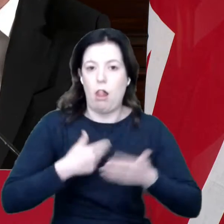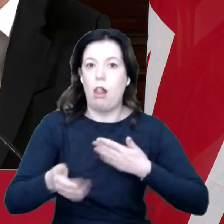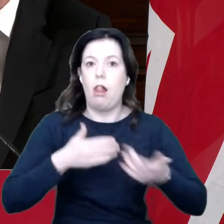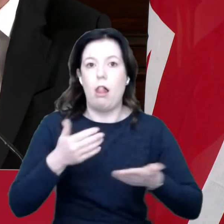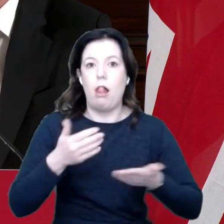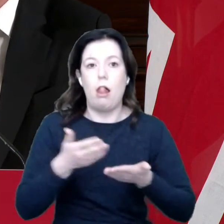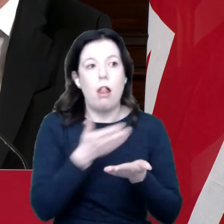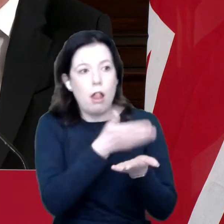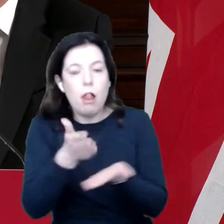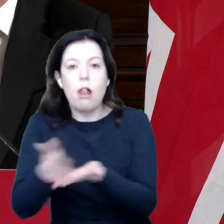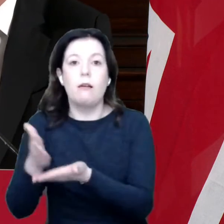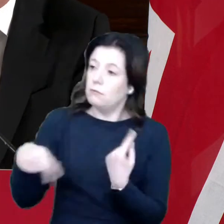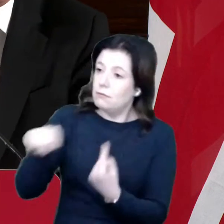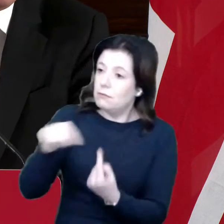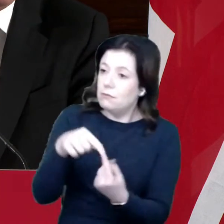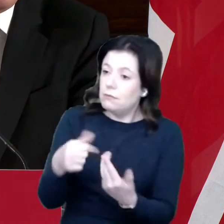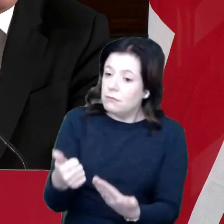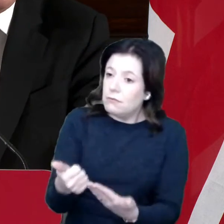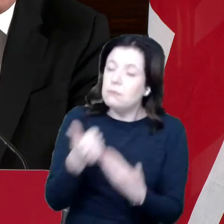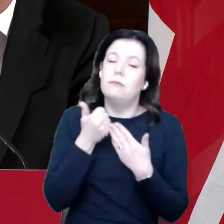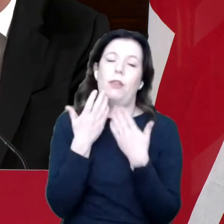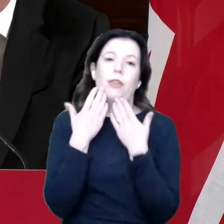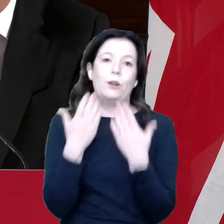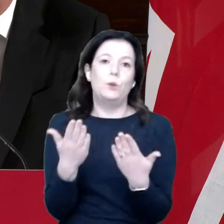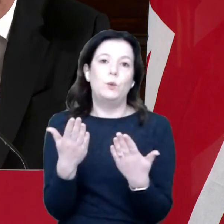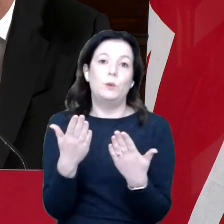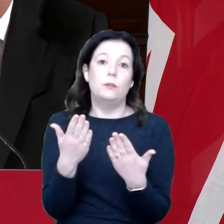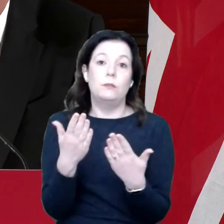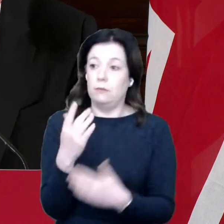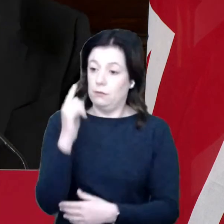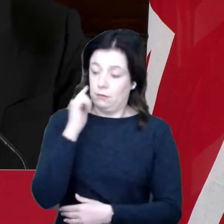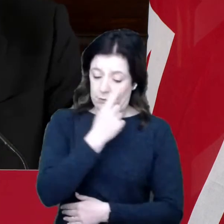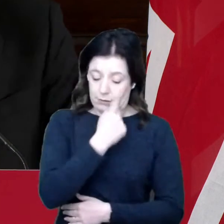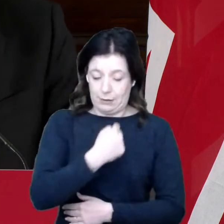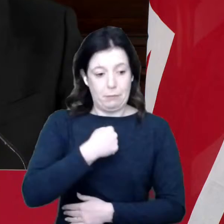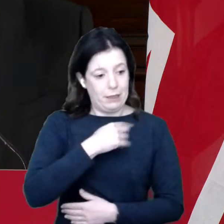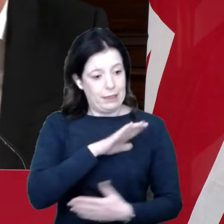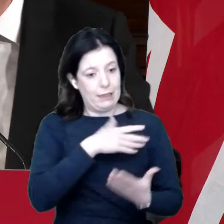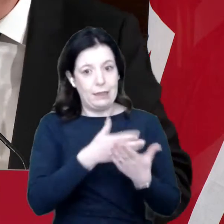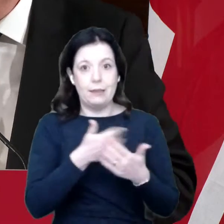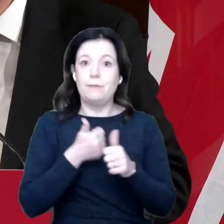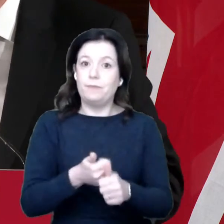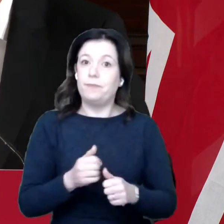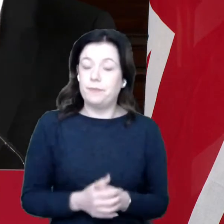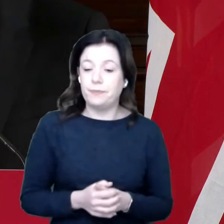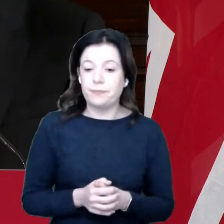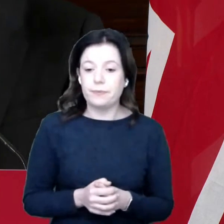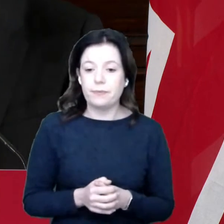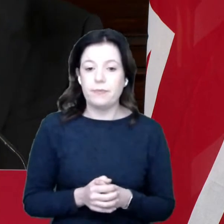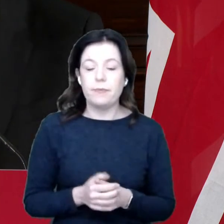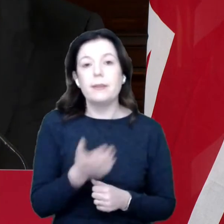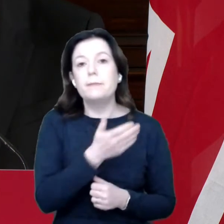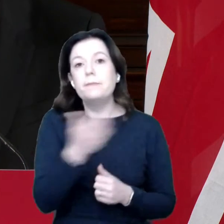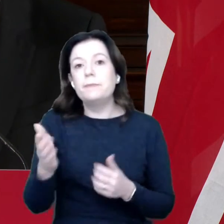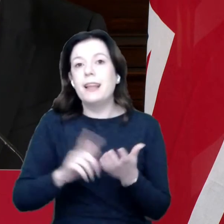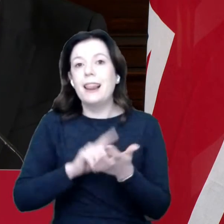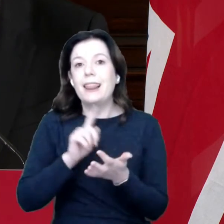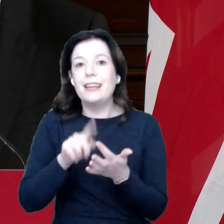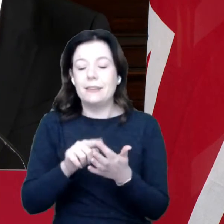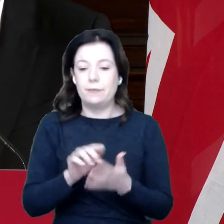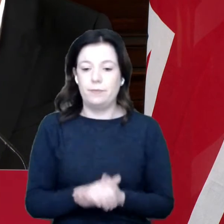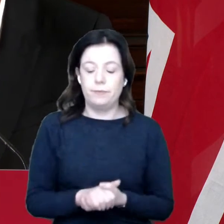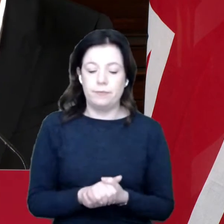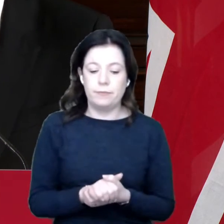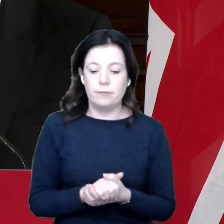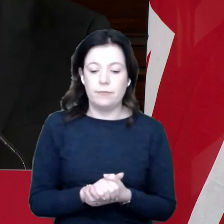that space and are now judging me on my actions. Thank you, Harry. Lee. Lee Harkin